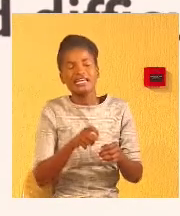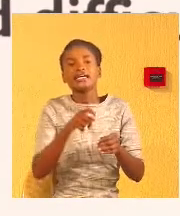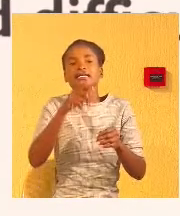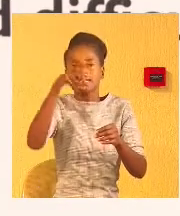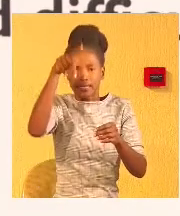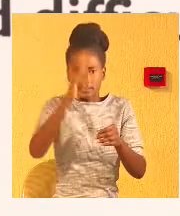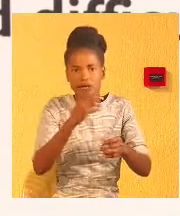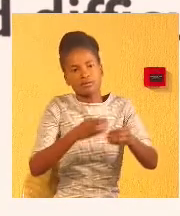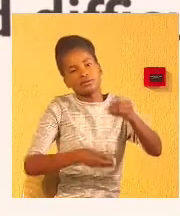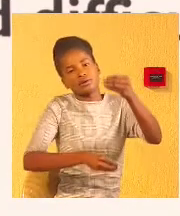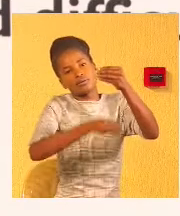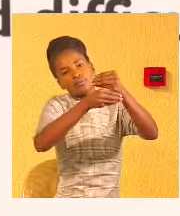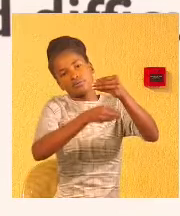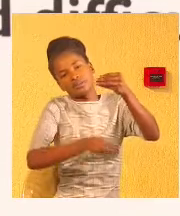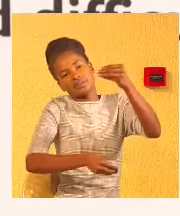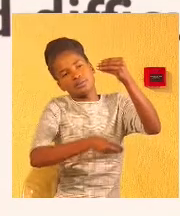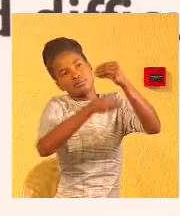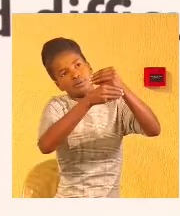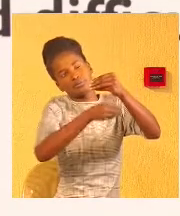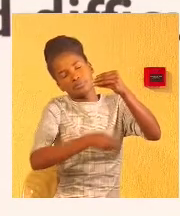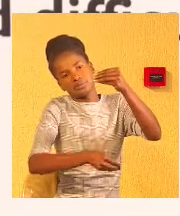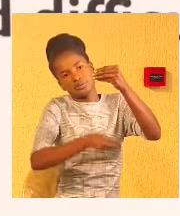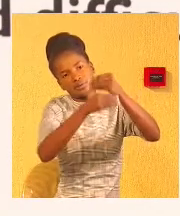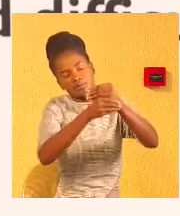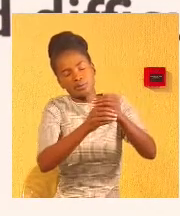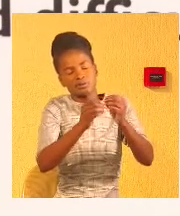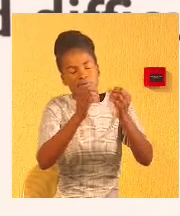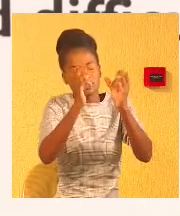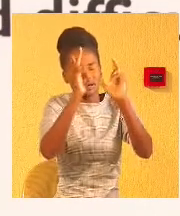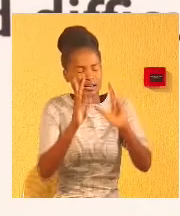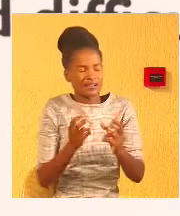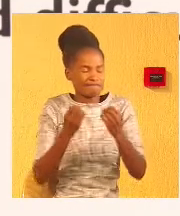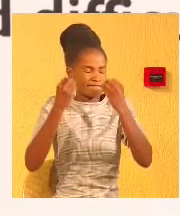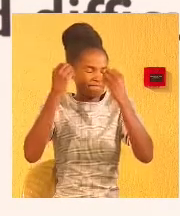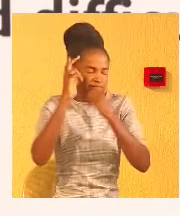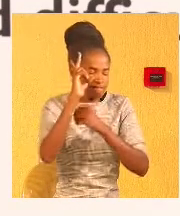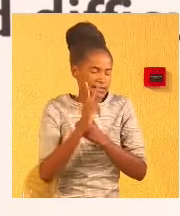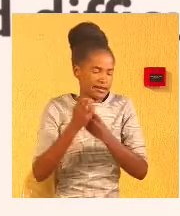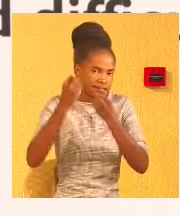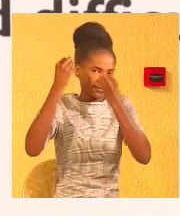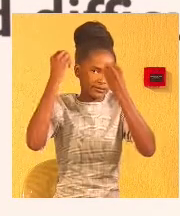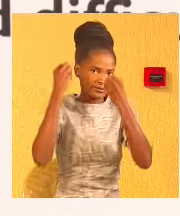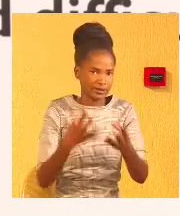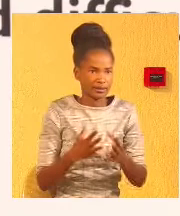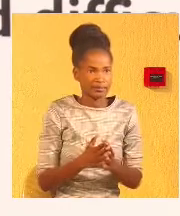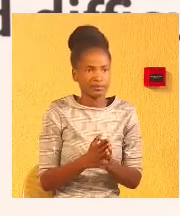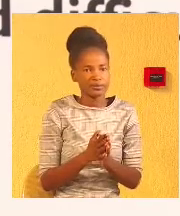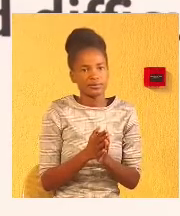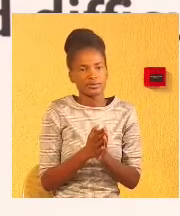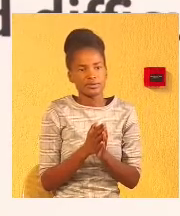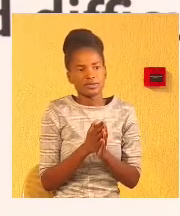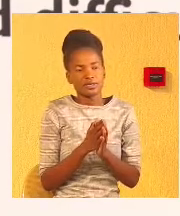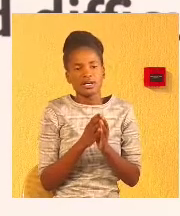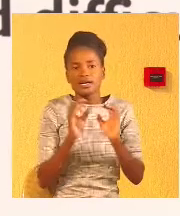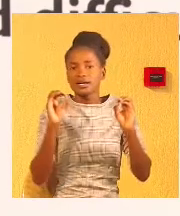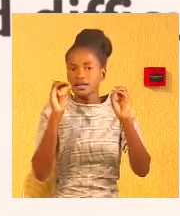had, you are now adding quite a number of people that were accessing food